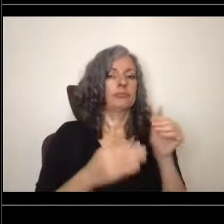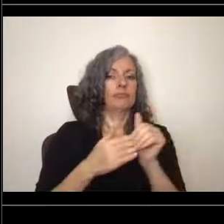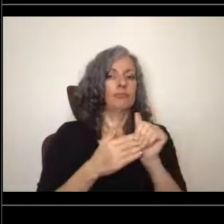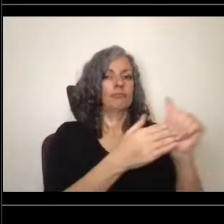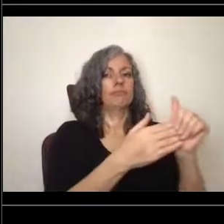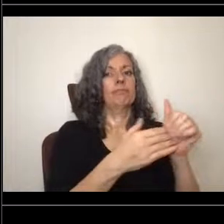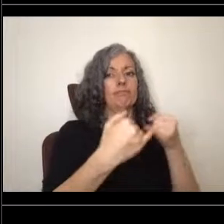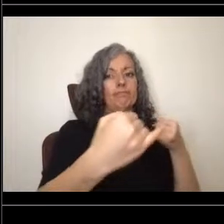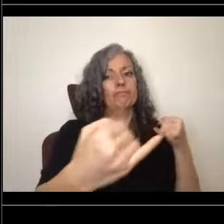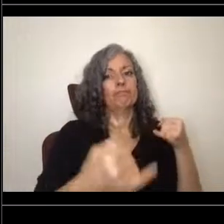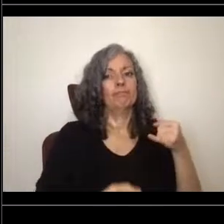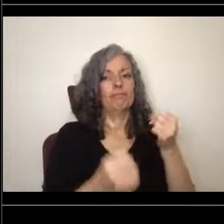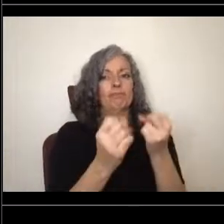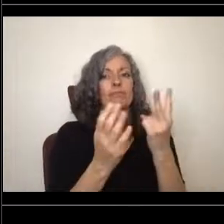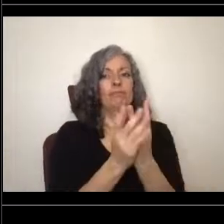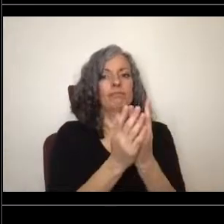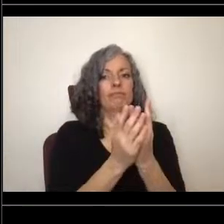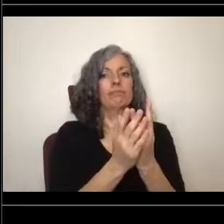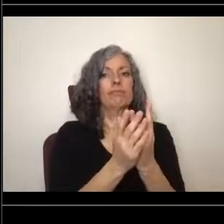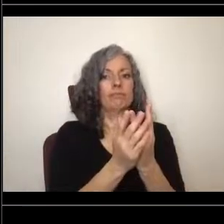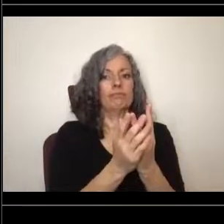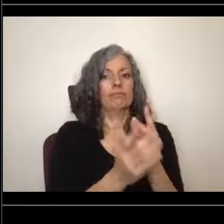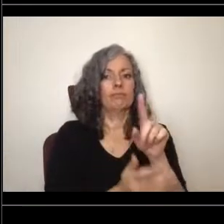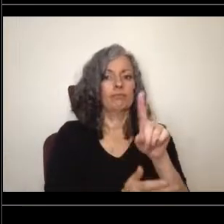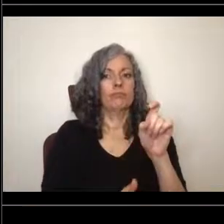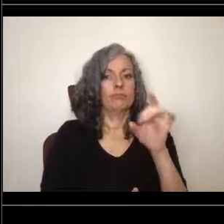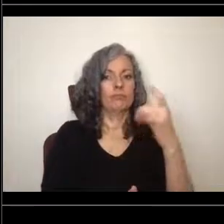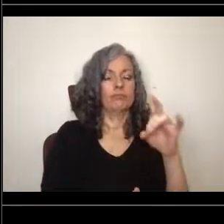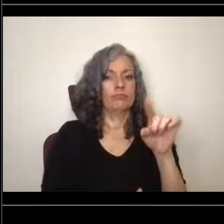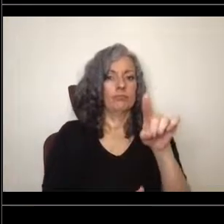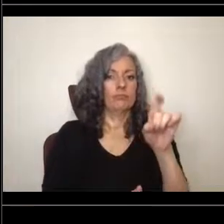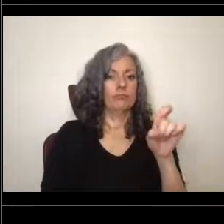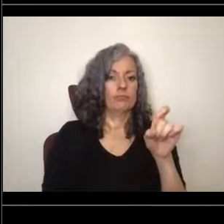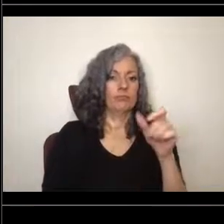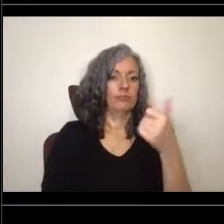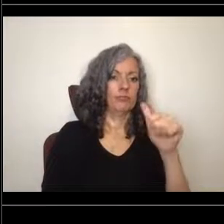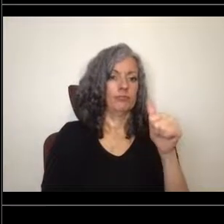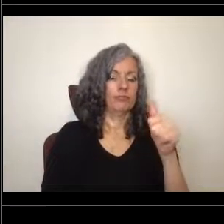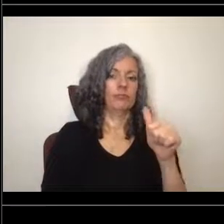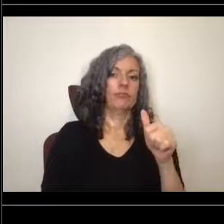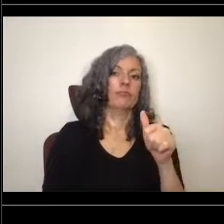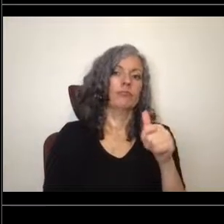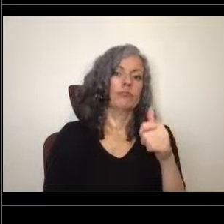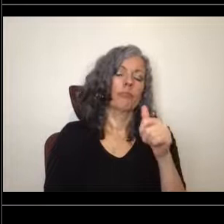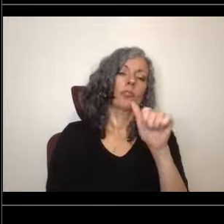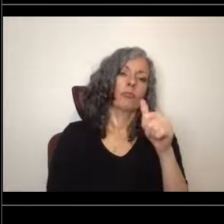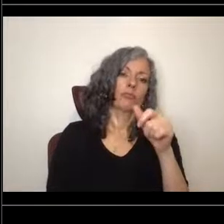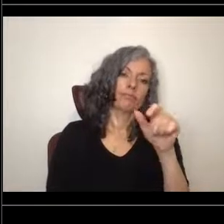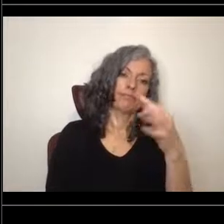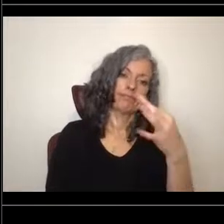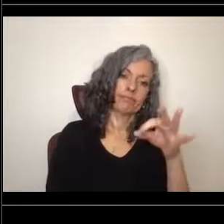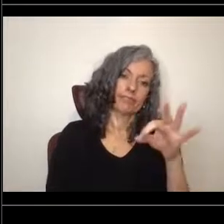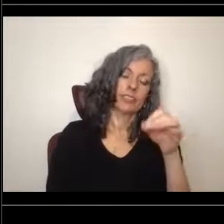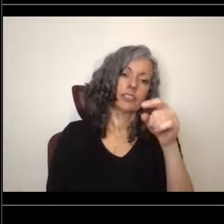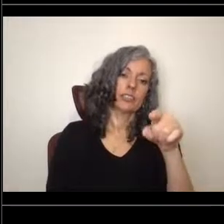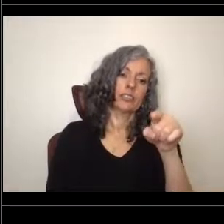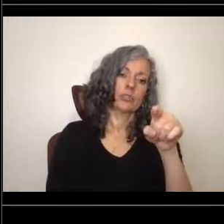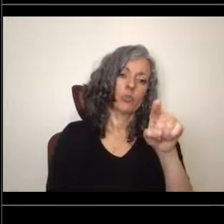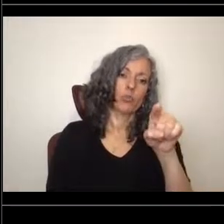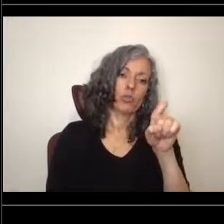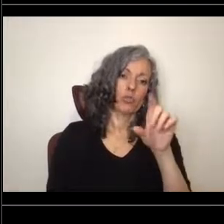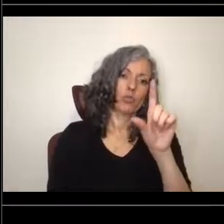of tabs 118, 119, and 120 as shown in the time extension table. Excellent. Seeing that we have no